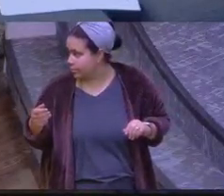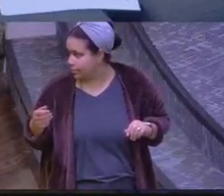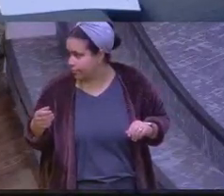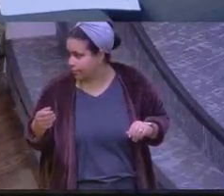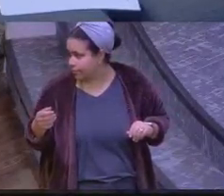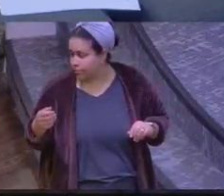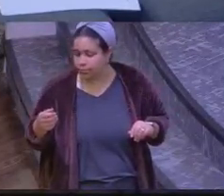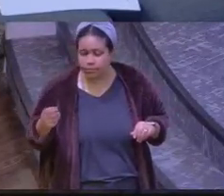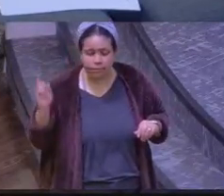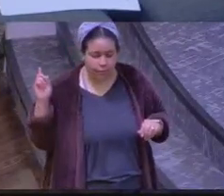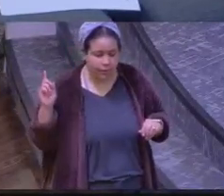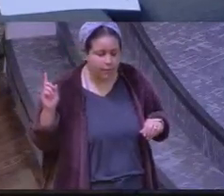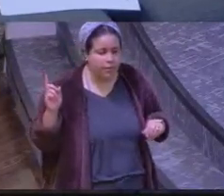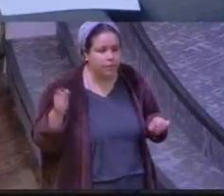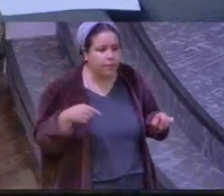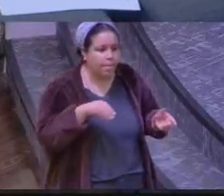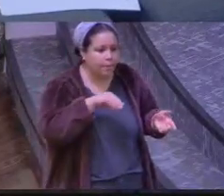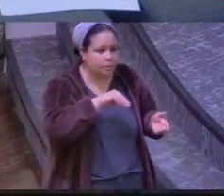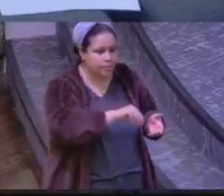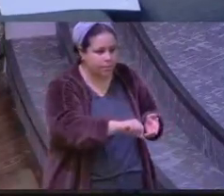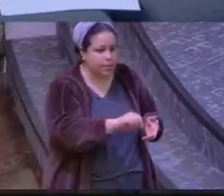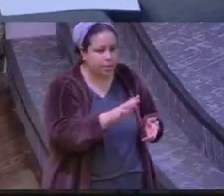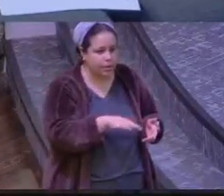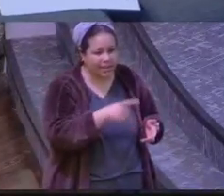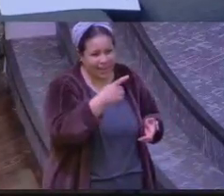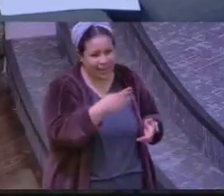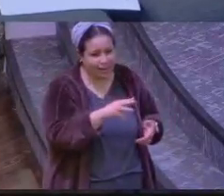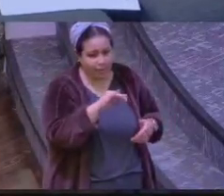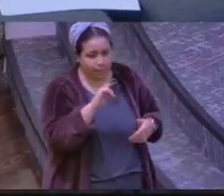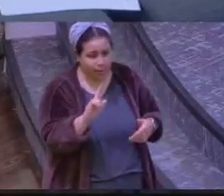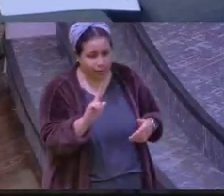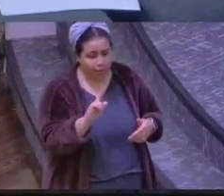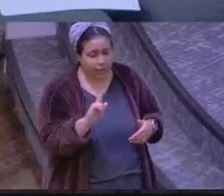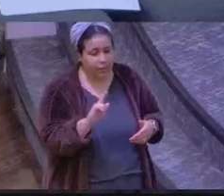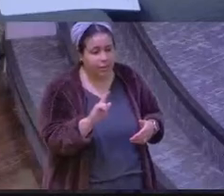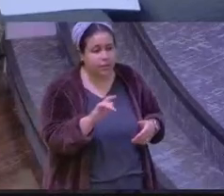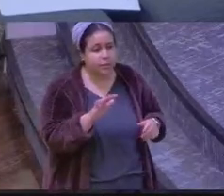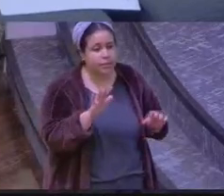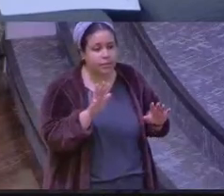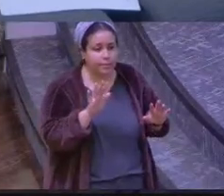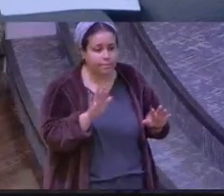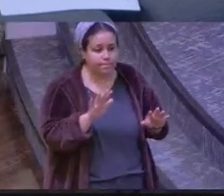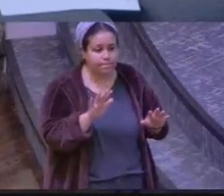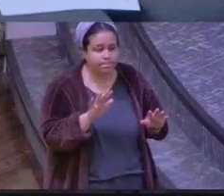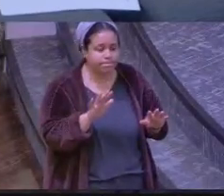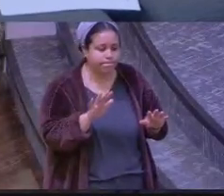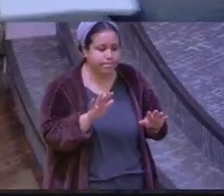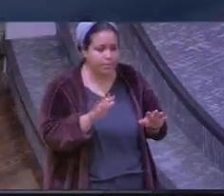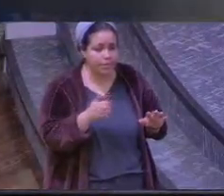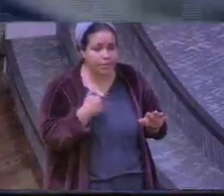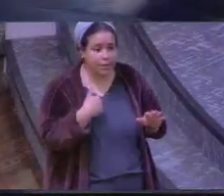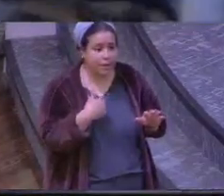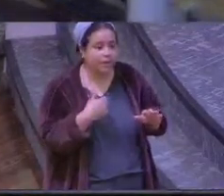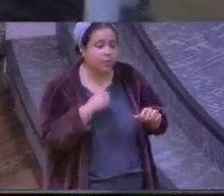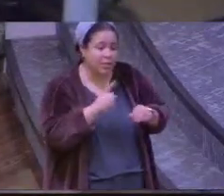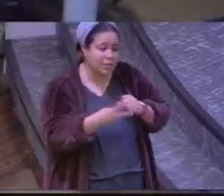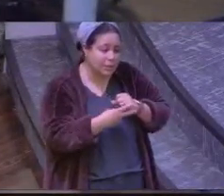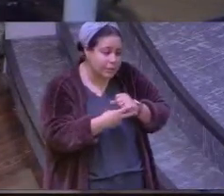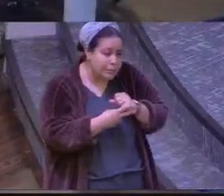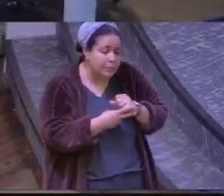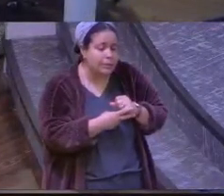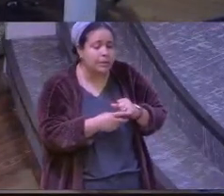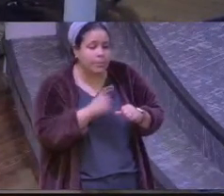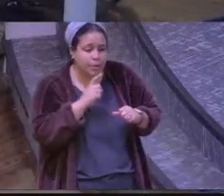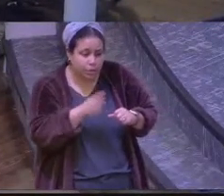As Mr. Griner said, we've spent probably $500,000. We've been really judicious and conservative with the use of the